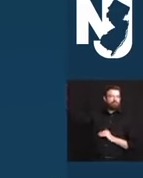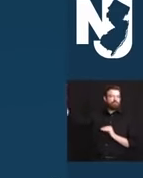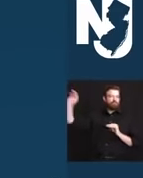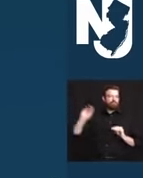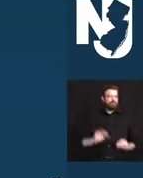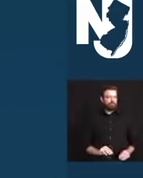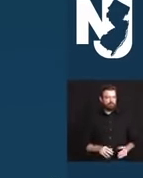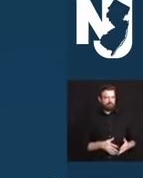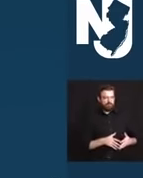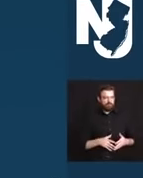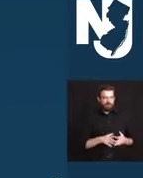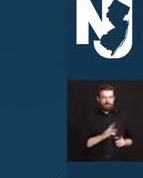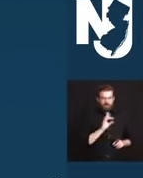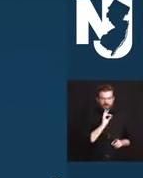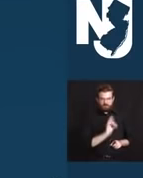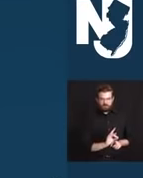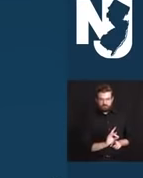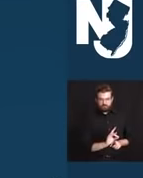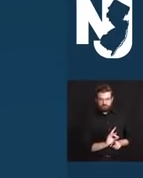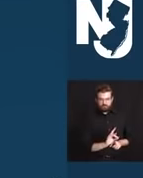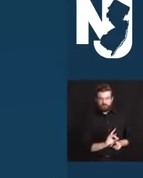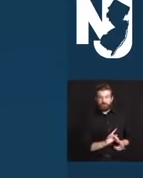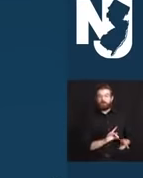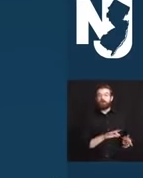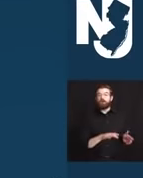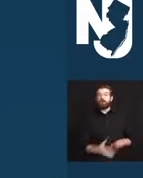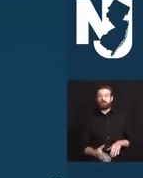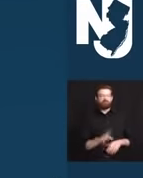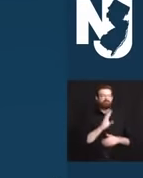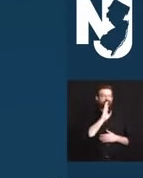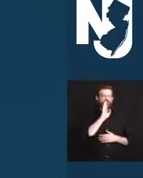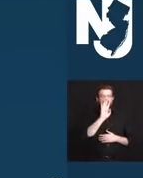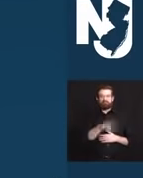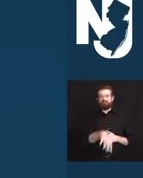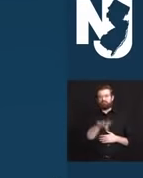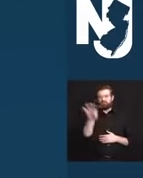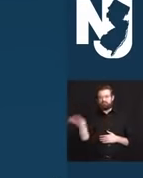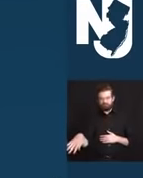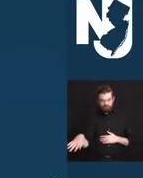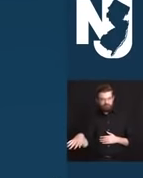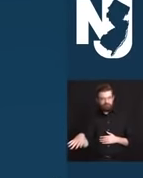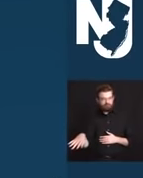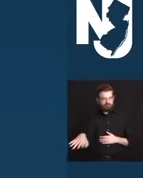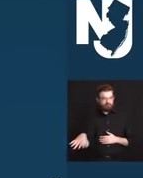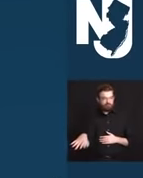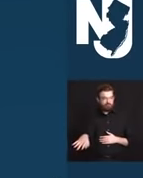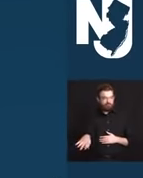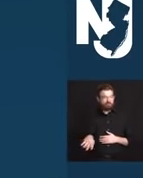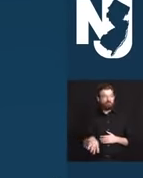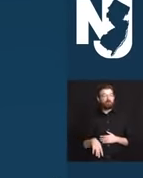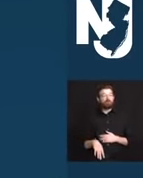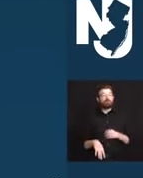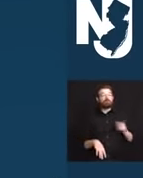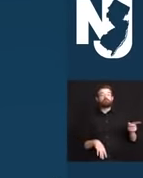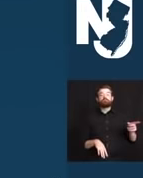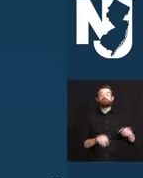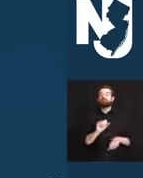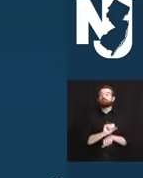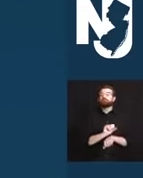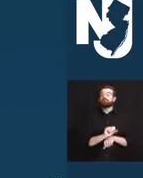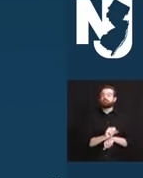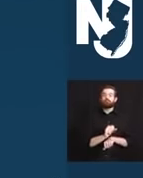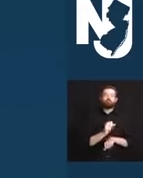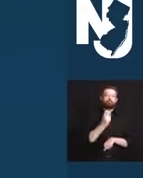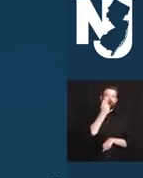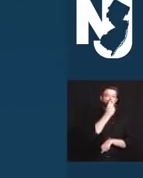only 44 years old. He was a speech-language pathologist at St. Joseph's Regional Medical